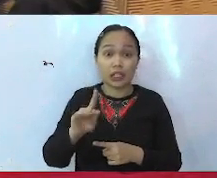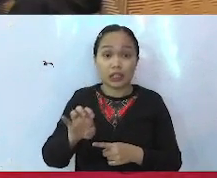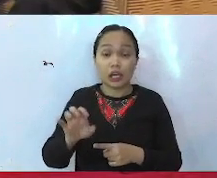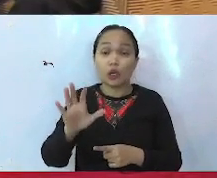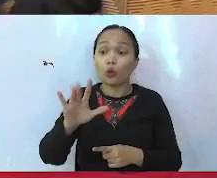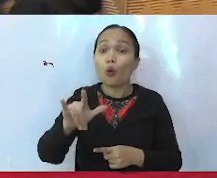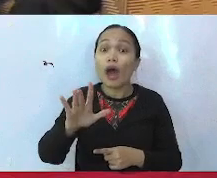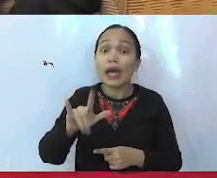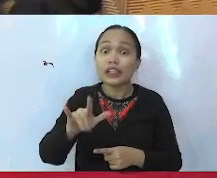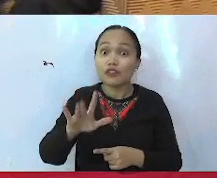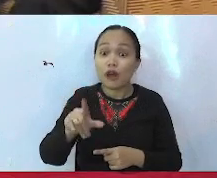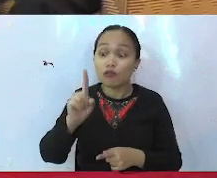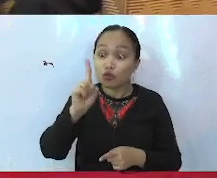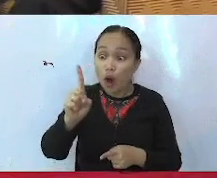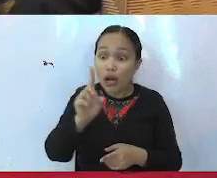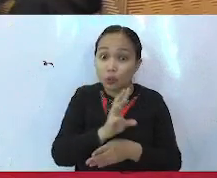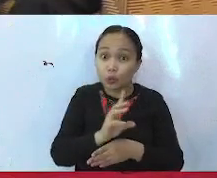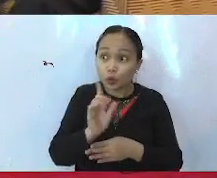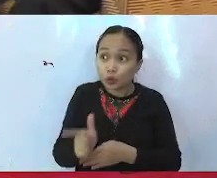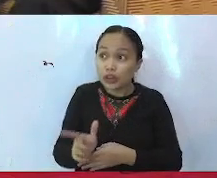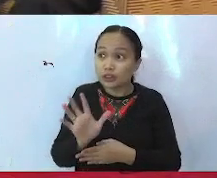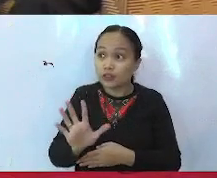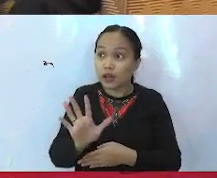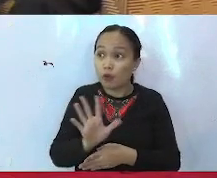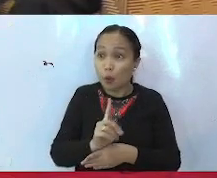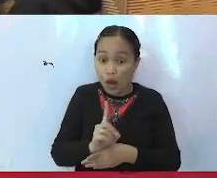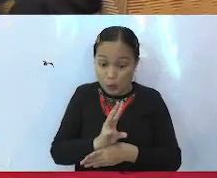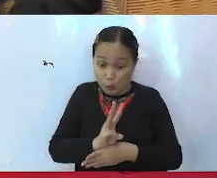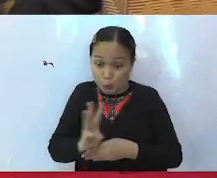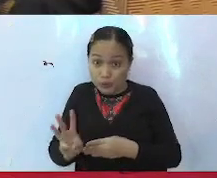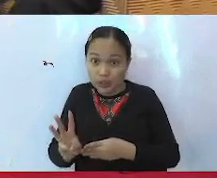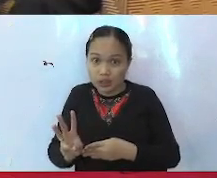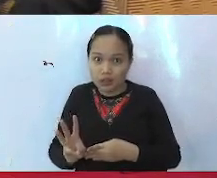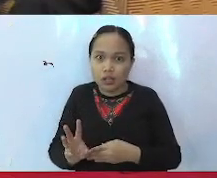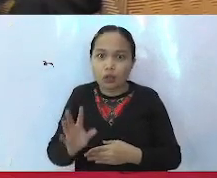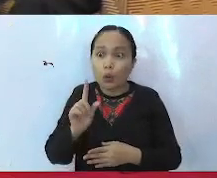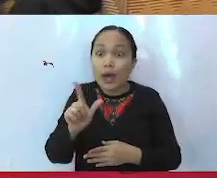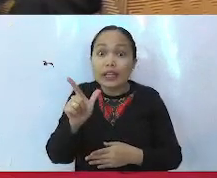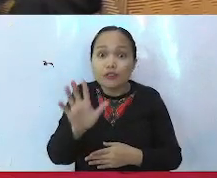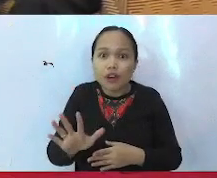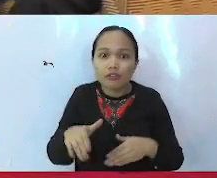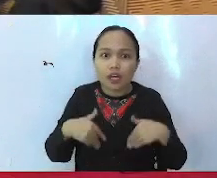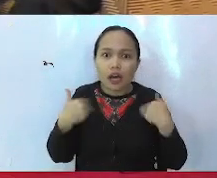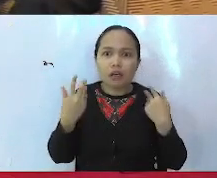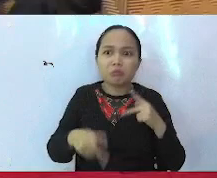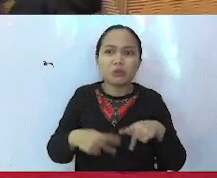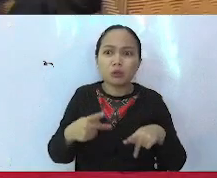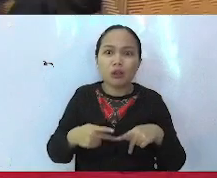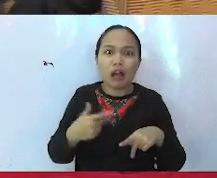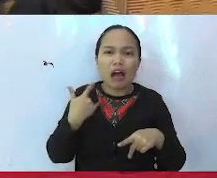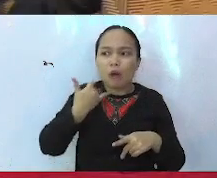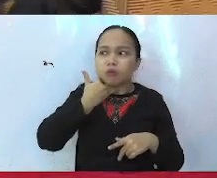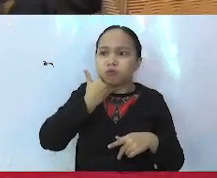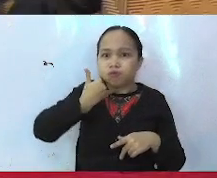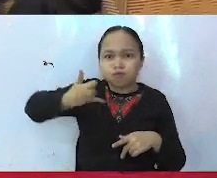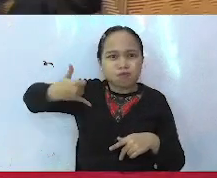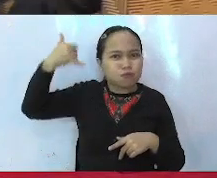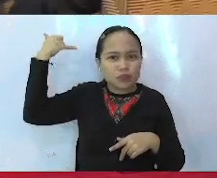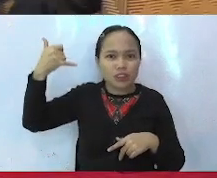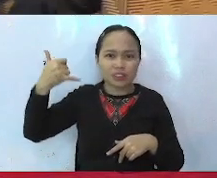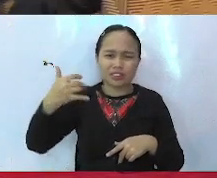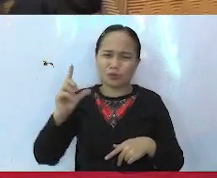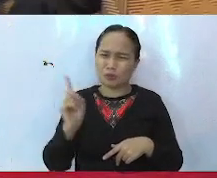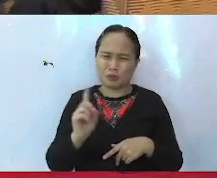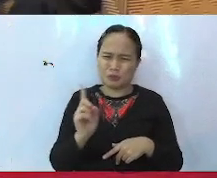25 a week. A week, 25 young people a week ang nagpapakamatay sa kanila. You see that? What's the